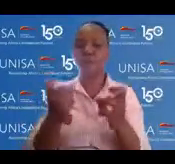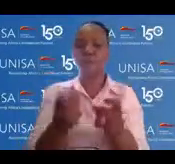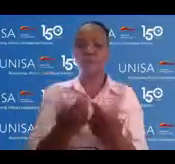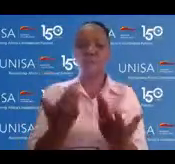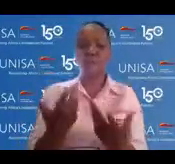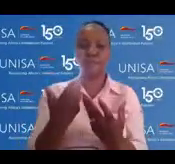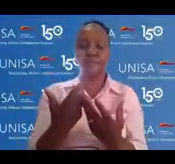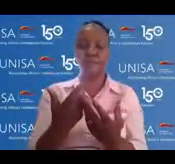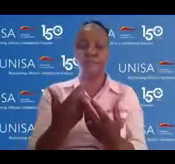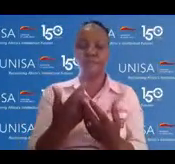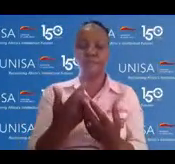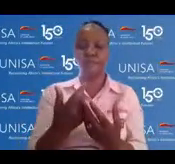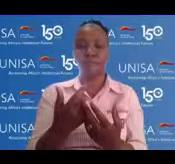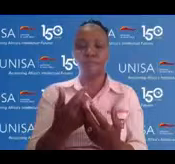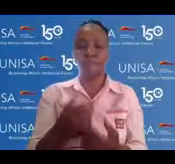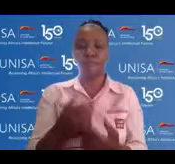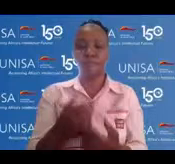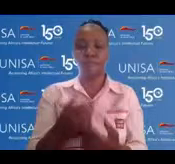presentation.